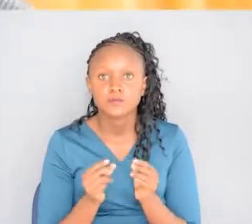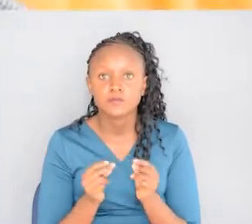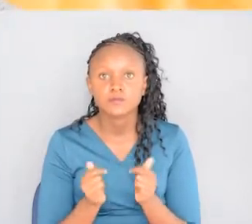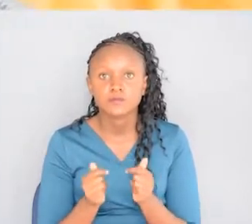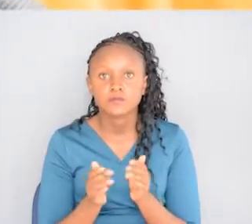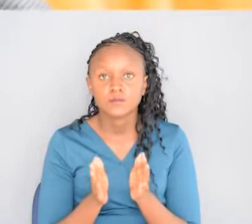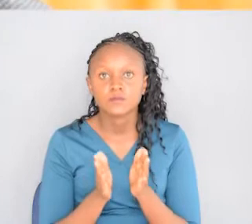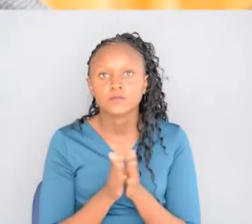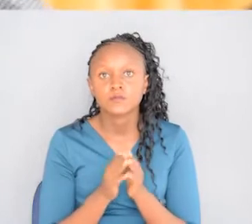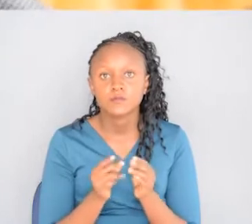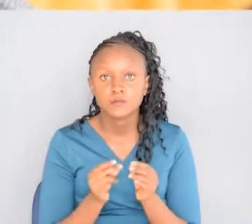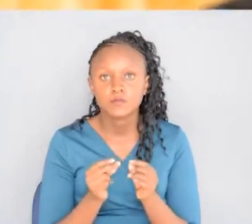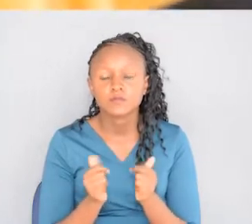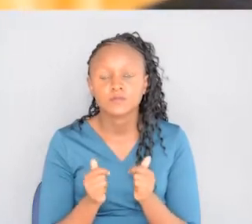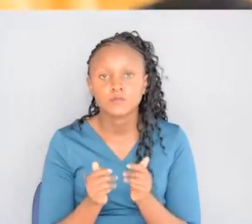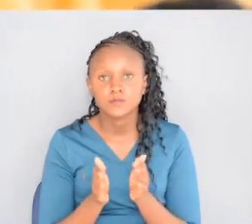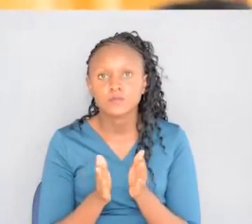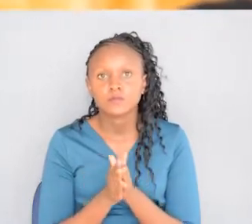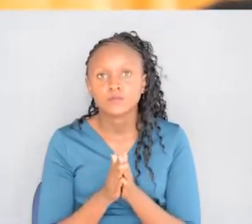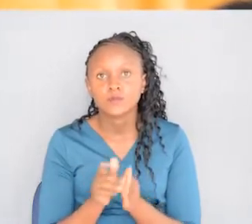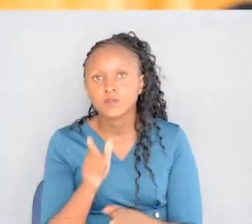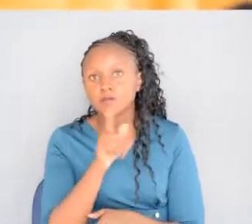Your name on